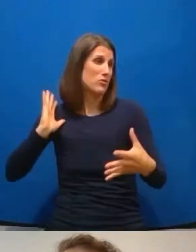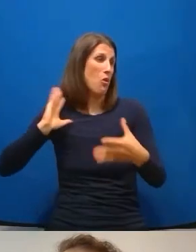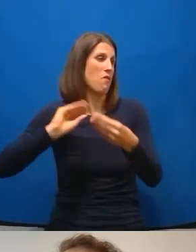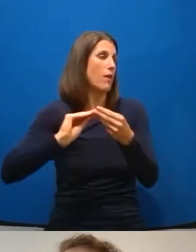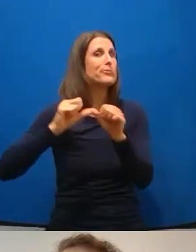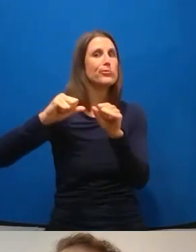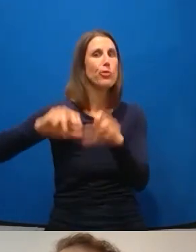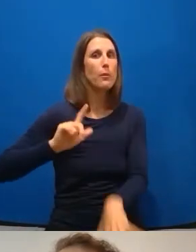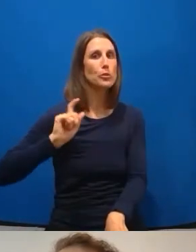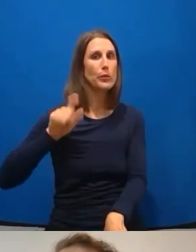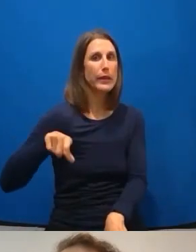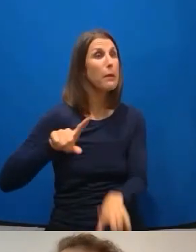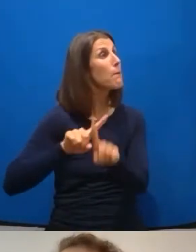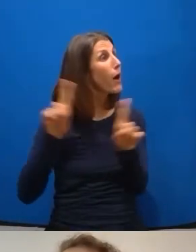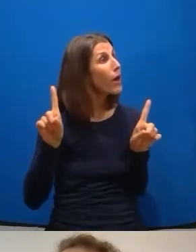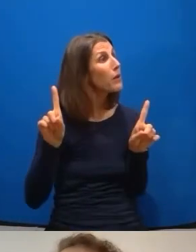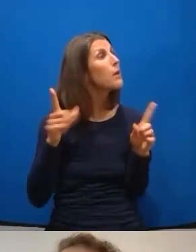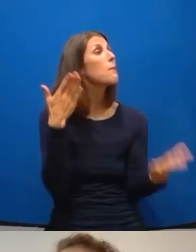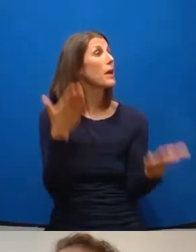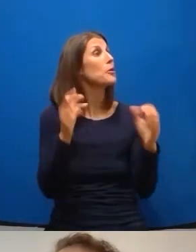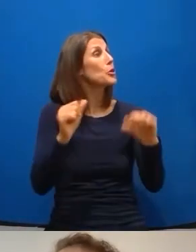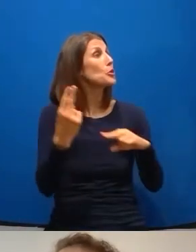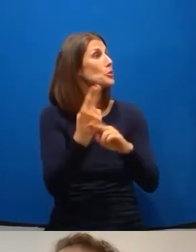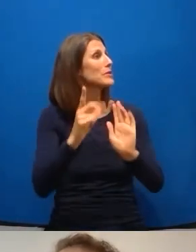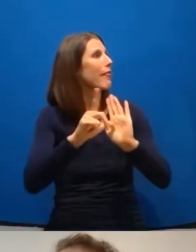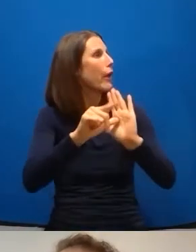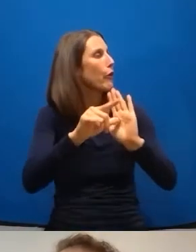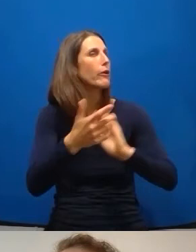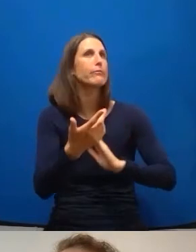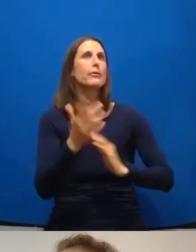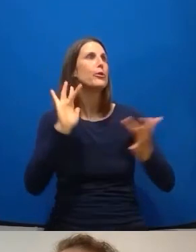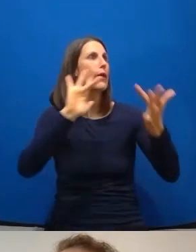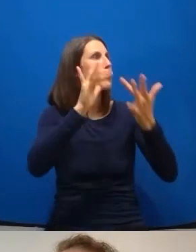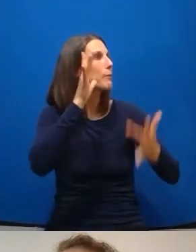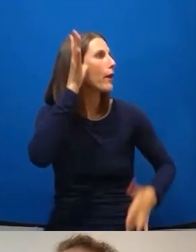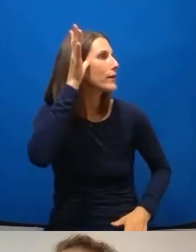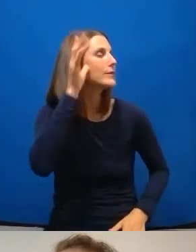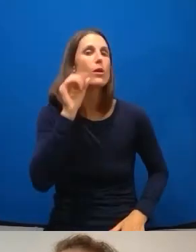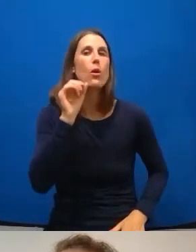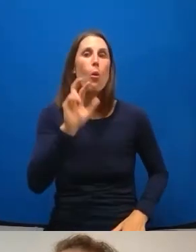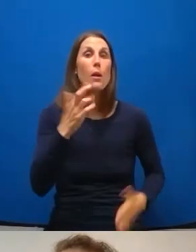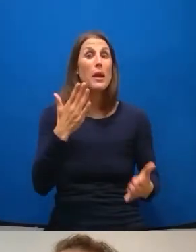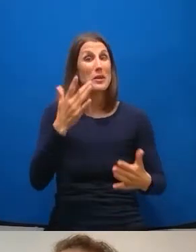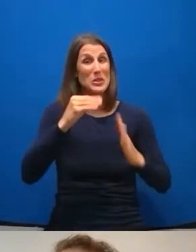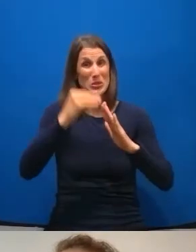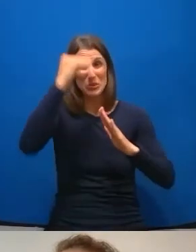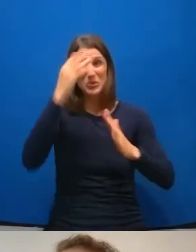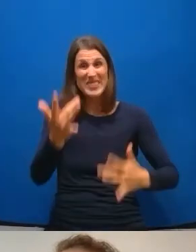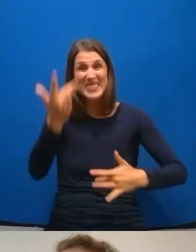to consult with parents or to connect with students if they're out of school for whatever health